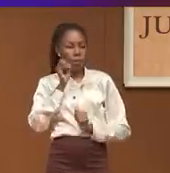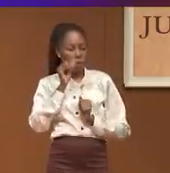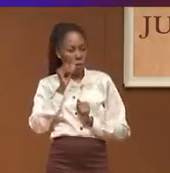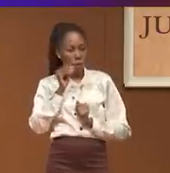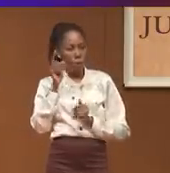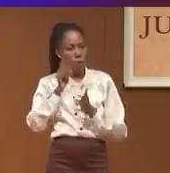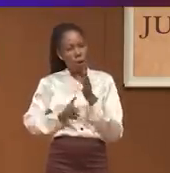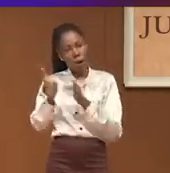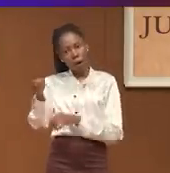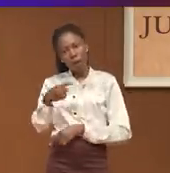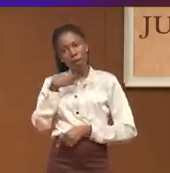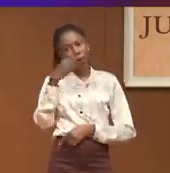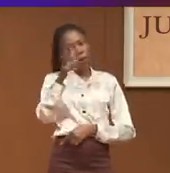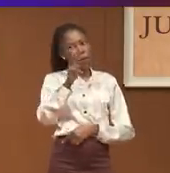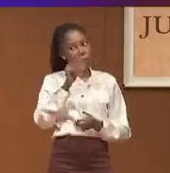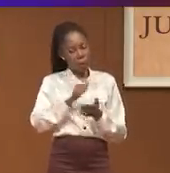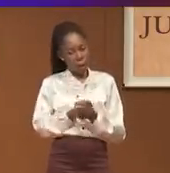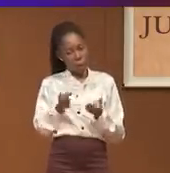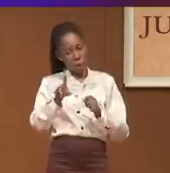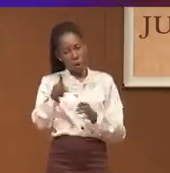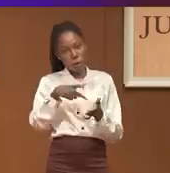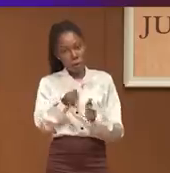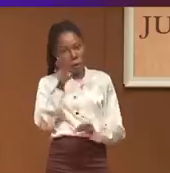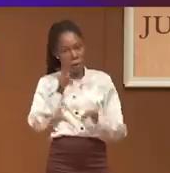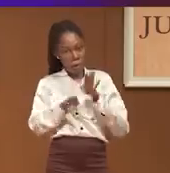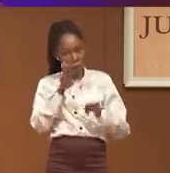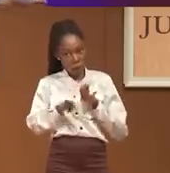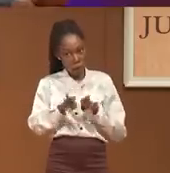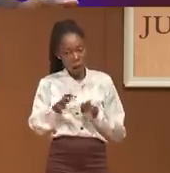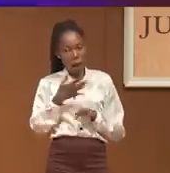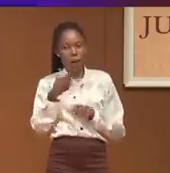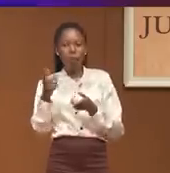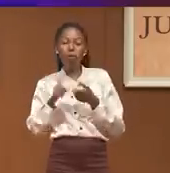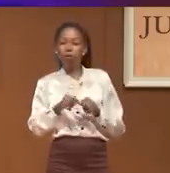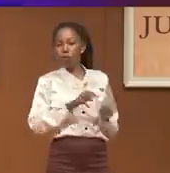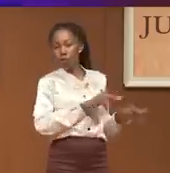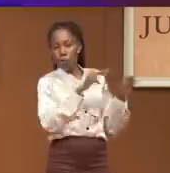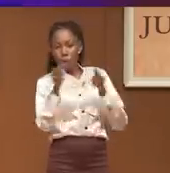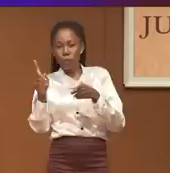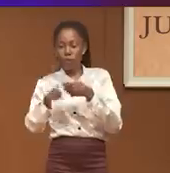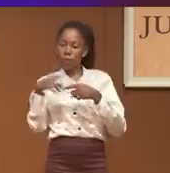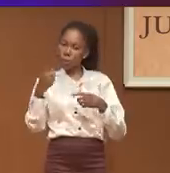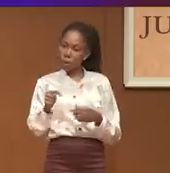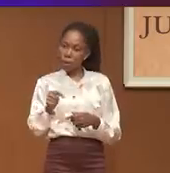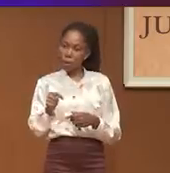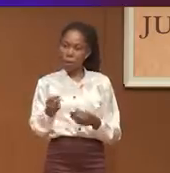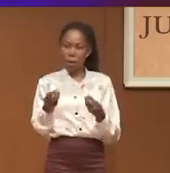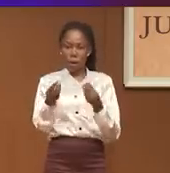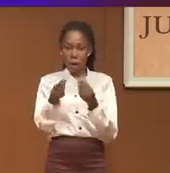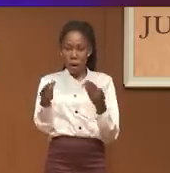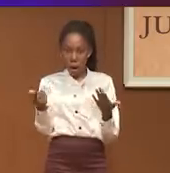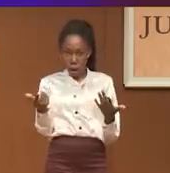one of the things I told him is that when you pay the balance and you want to move into the site, please, you let me